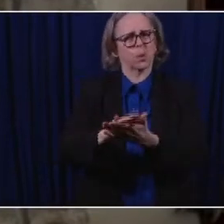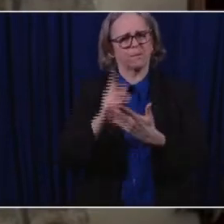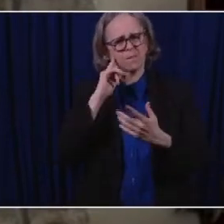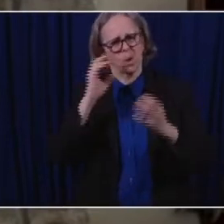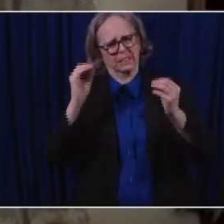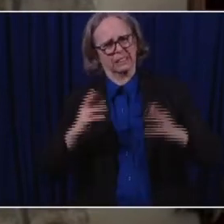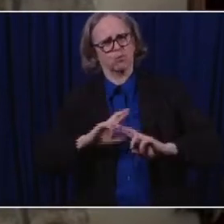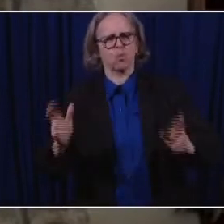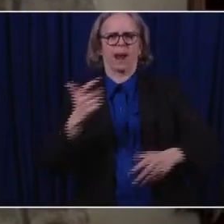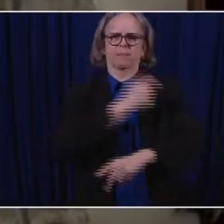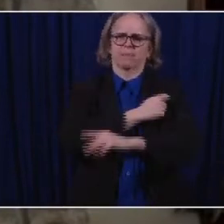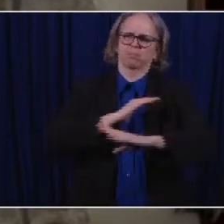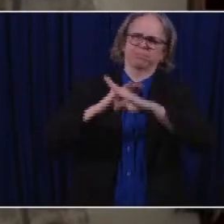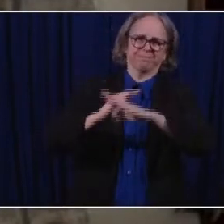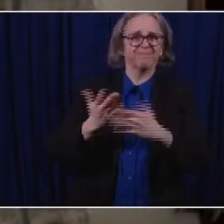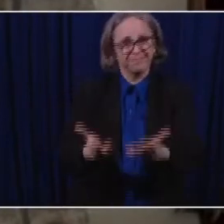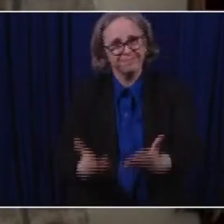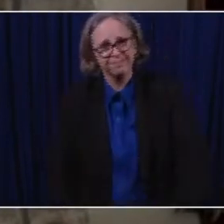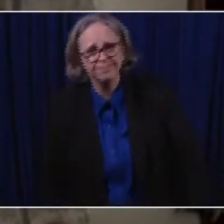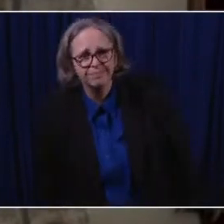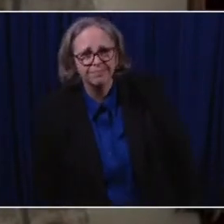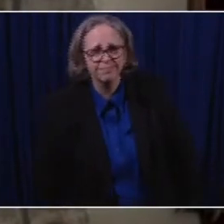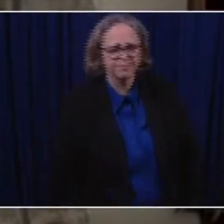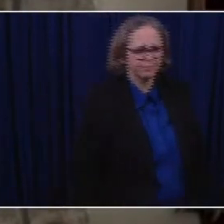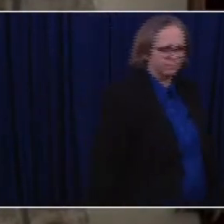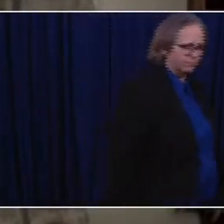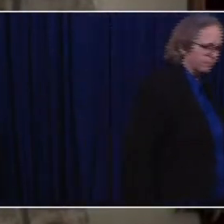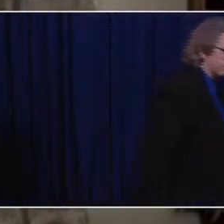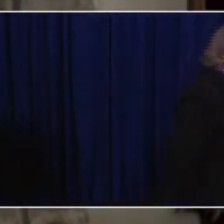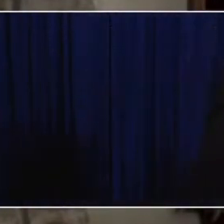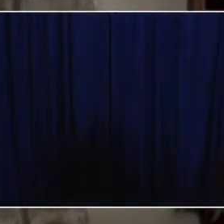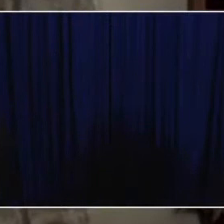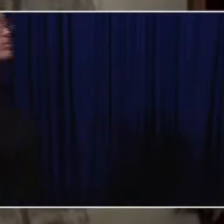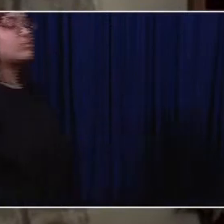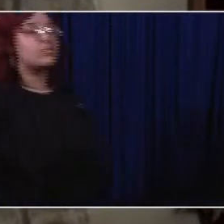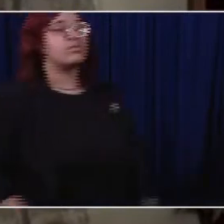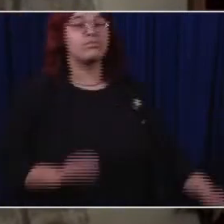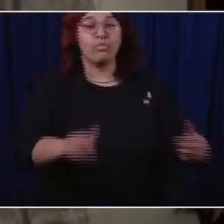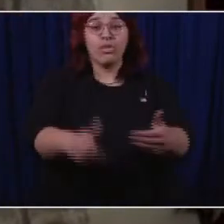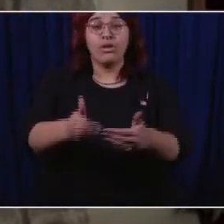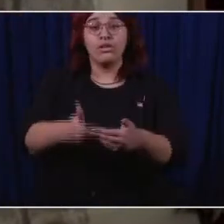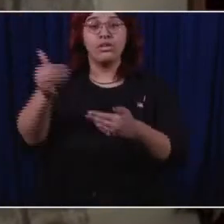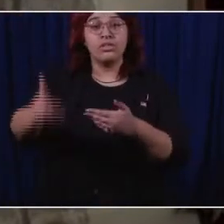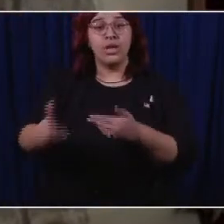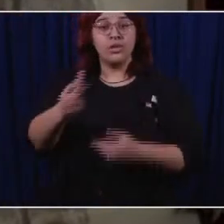Next question is from Justin Mitchell at WFMJ in Youngstown.